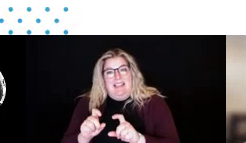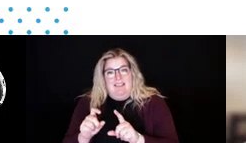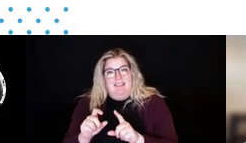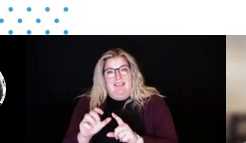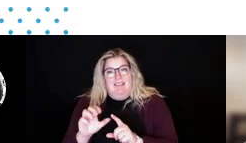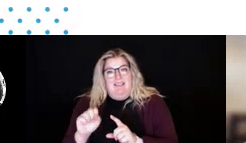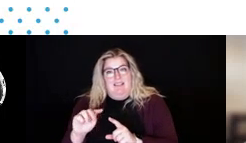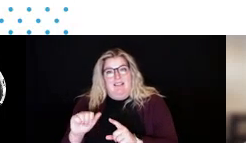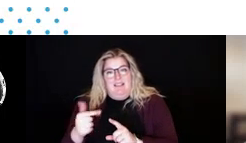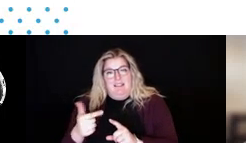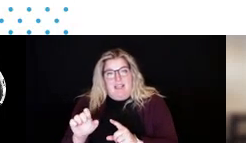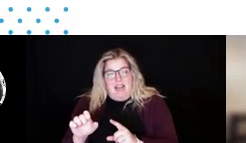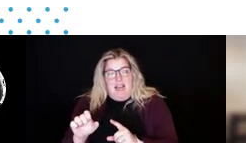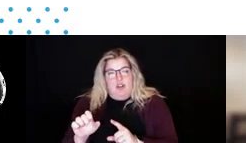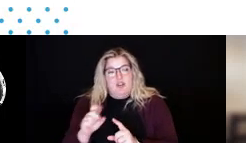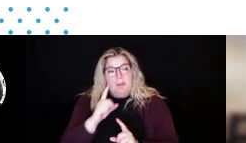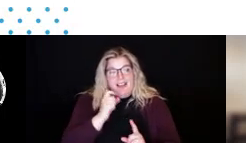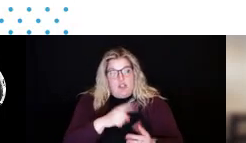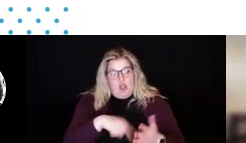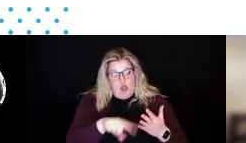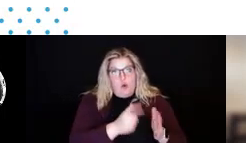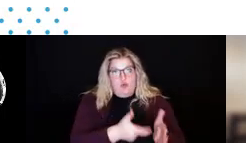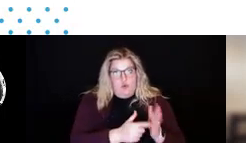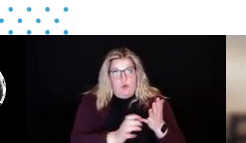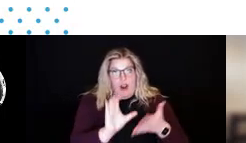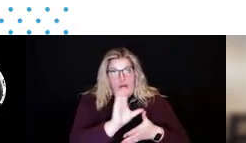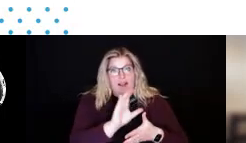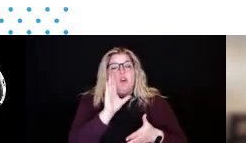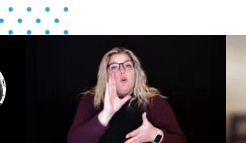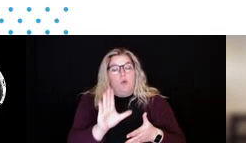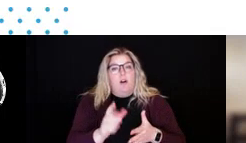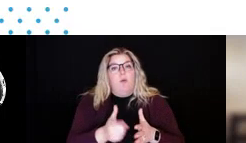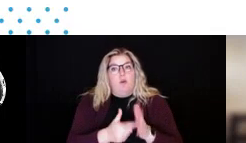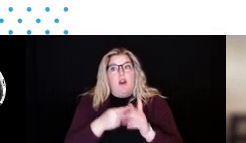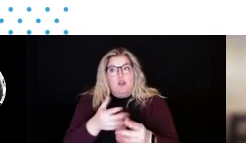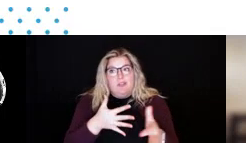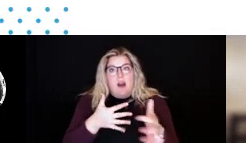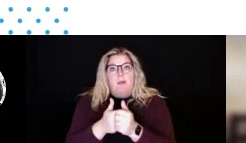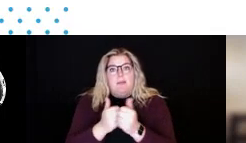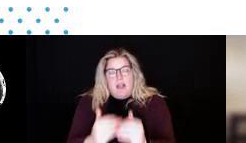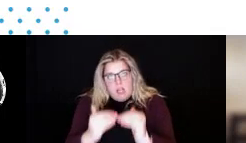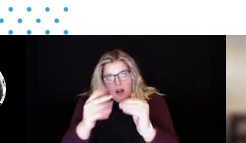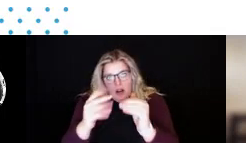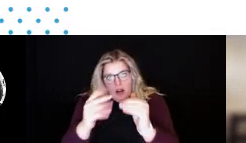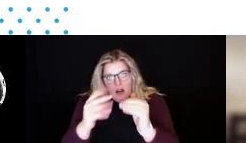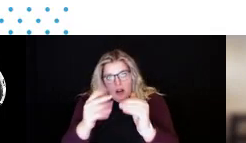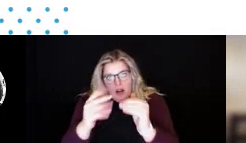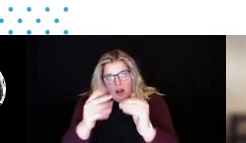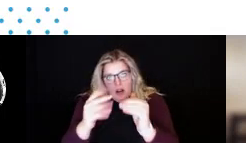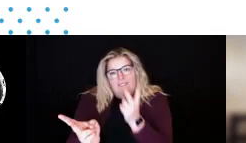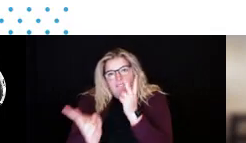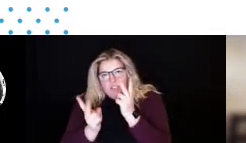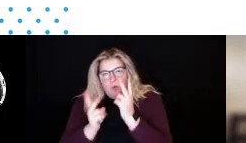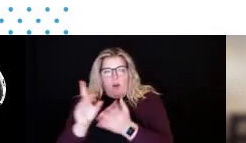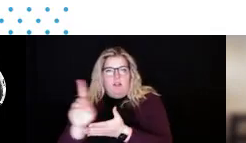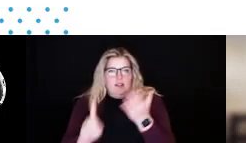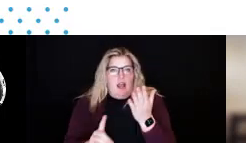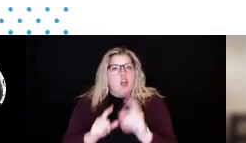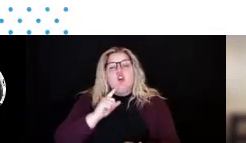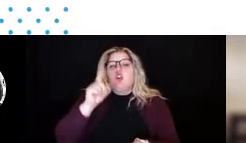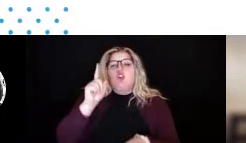you to actually update or address the way the visual design of the experience works. It's not something that can just be